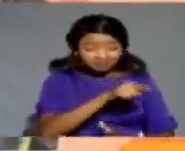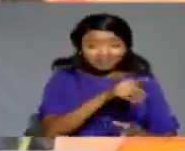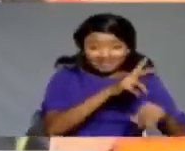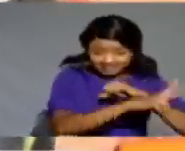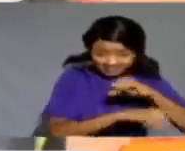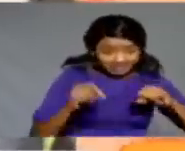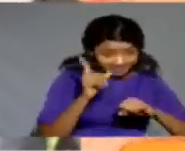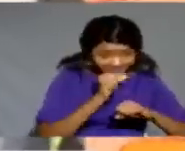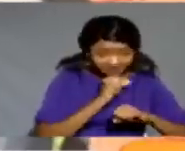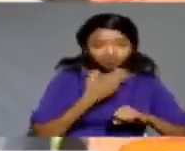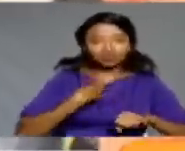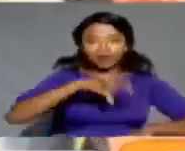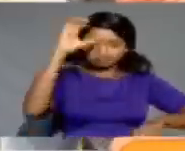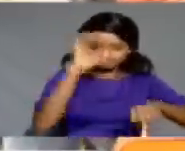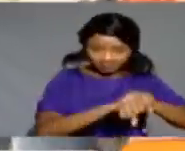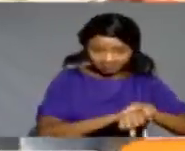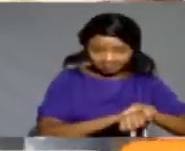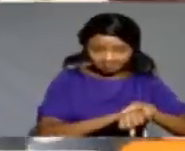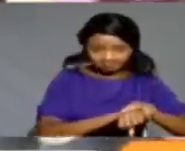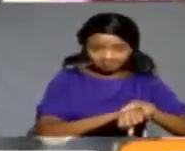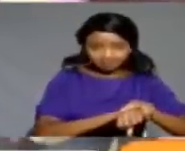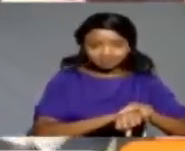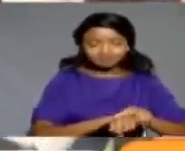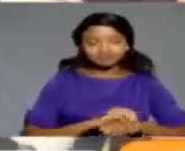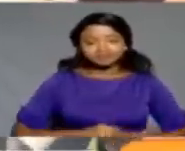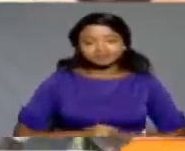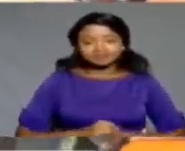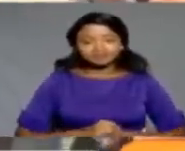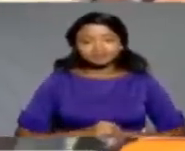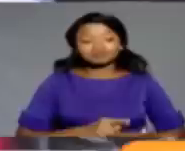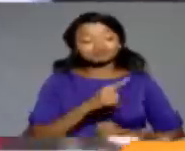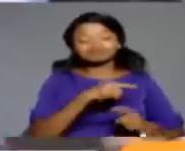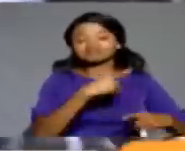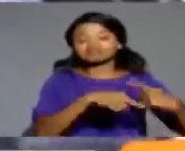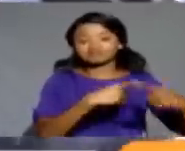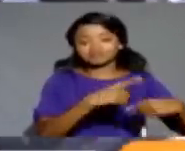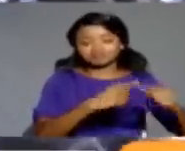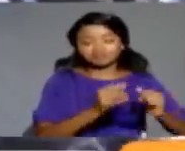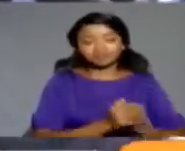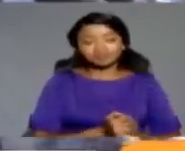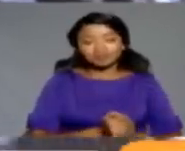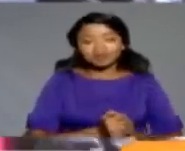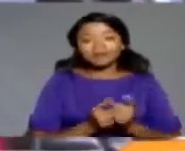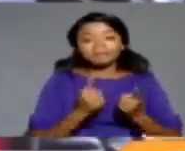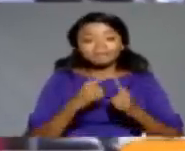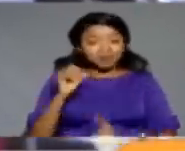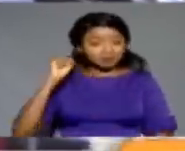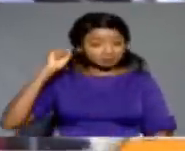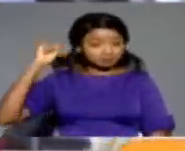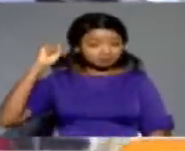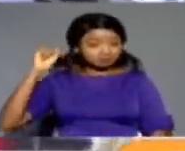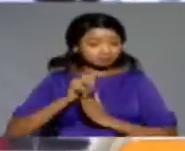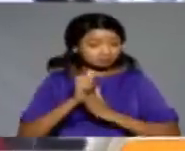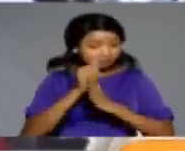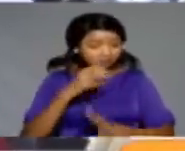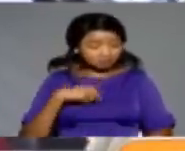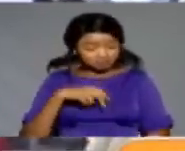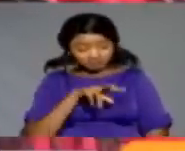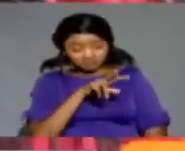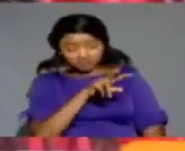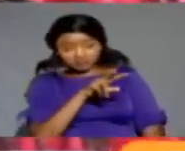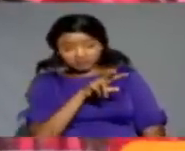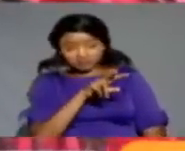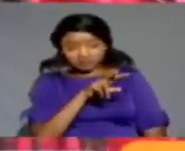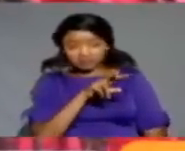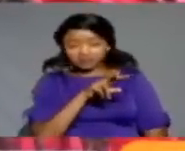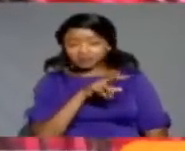and resources within areas of Kapsabet and Nandi Hills will continue. But for political leaders in the area, the recent show by their